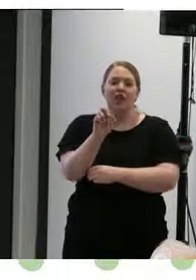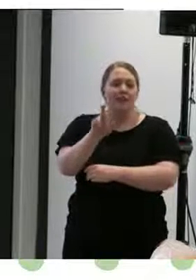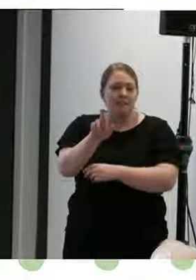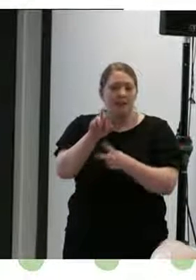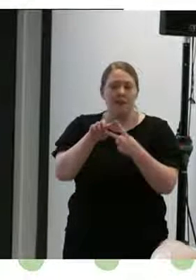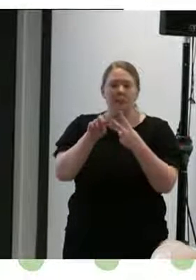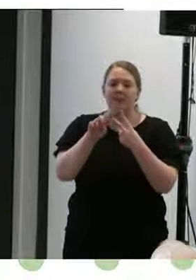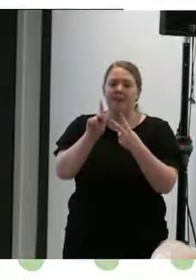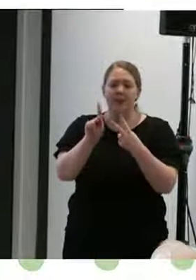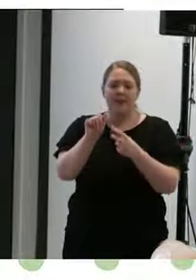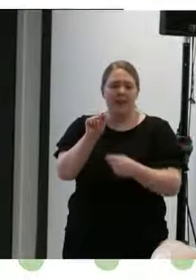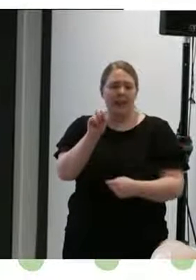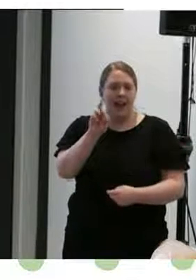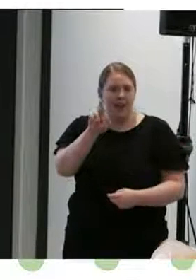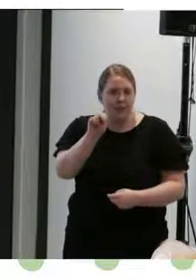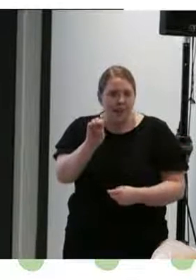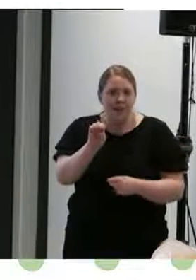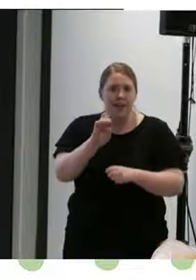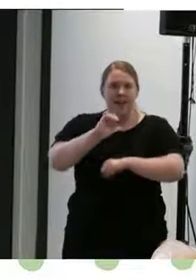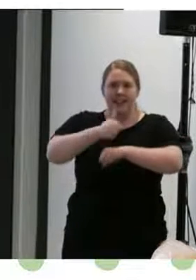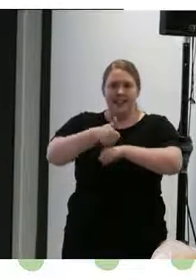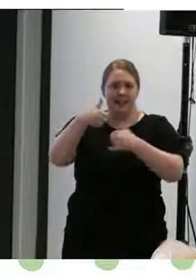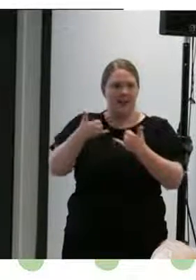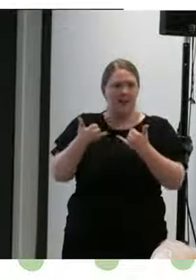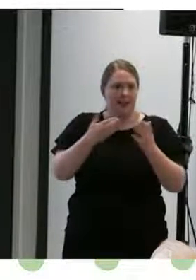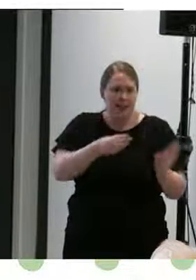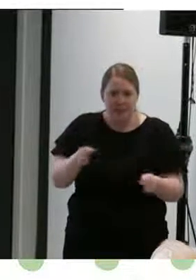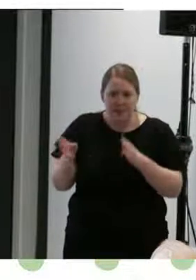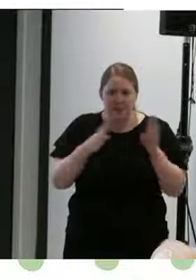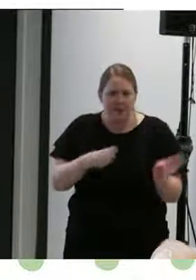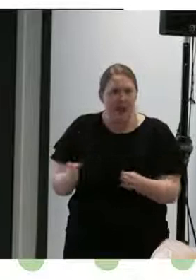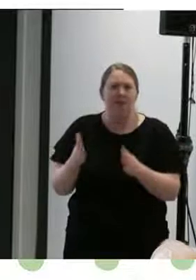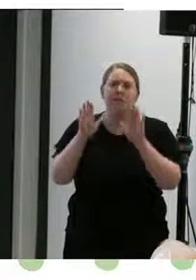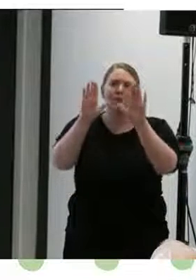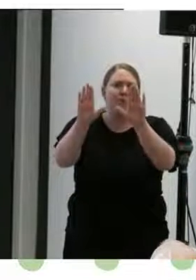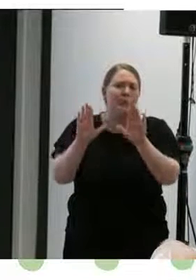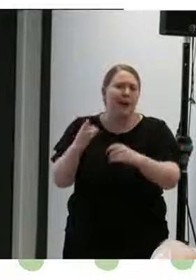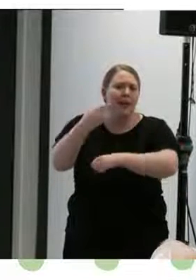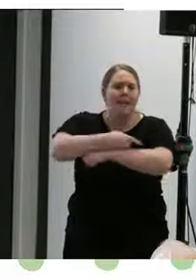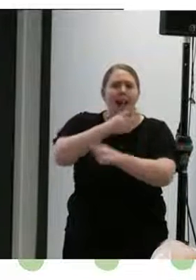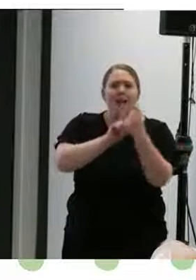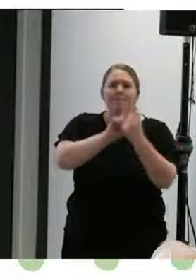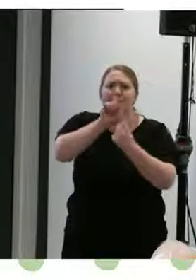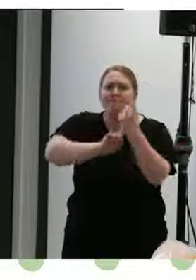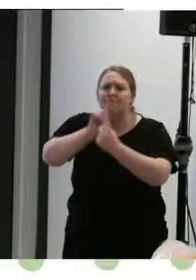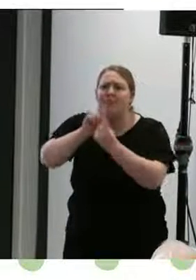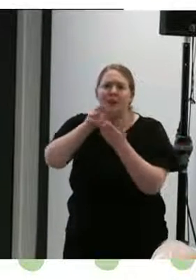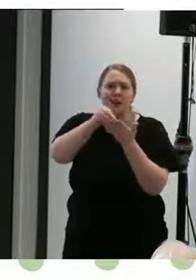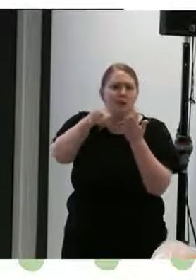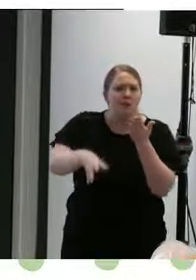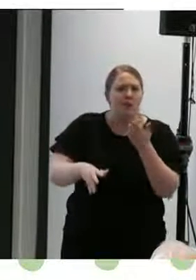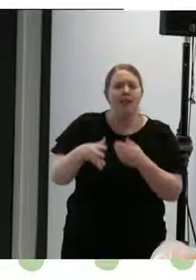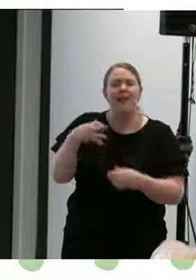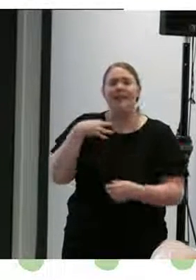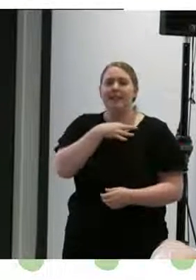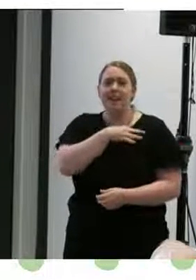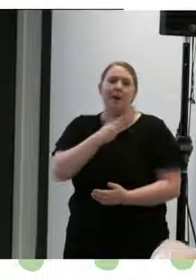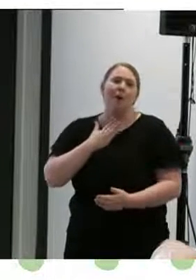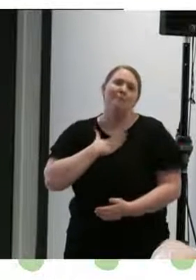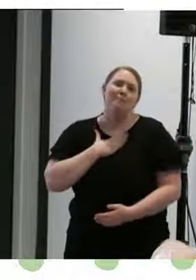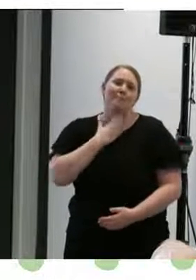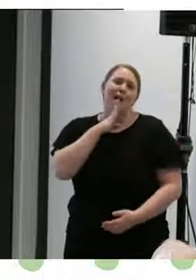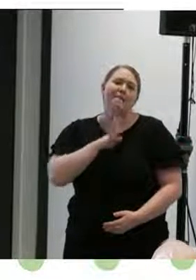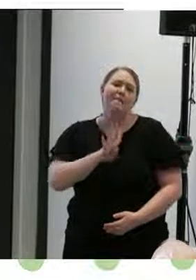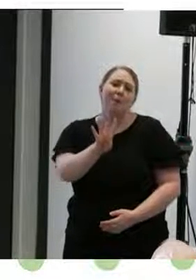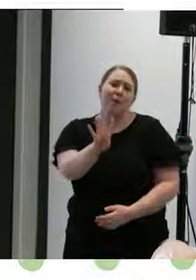organize. I've had a great day meeting with students and faculty, so thank you. Oh, and my 4-year-old is live streaming